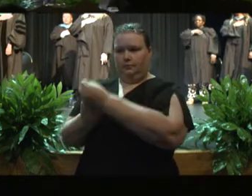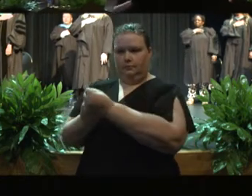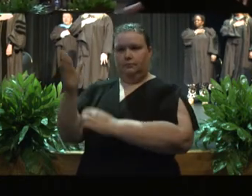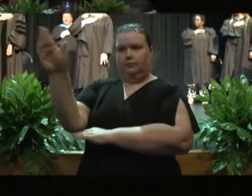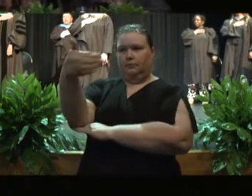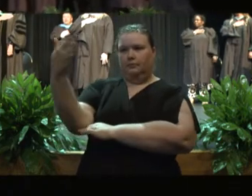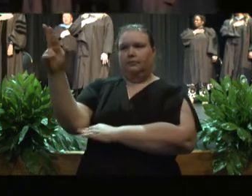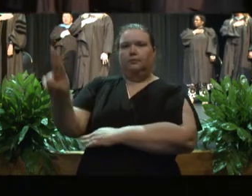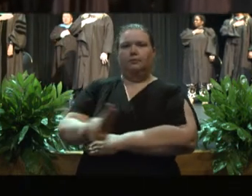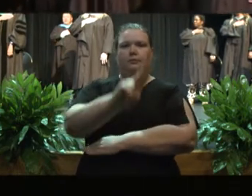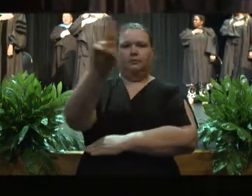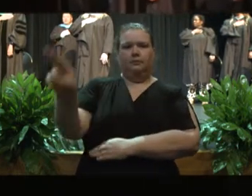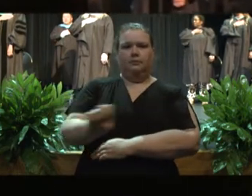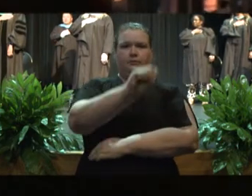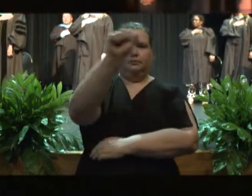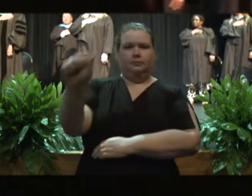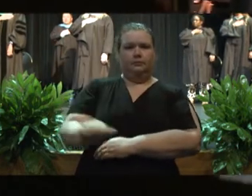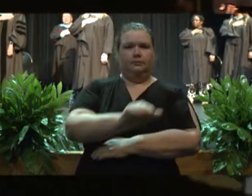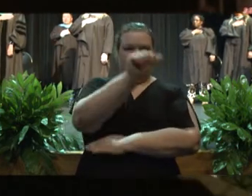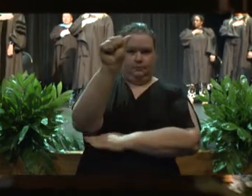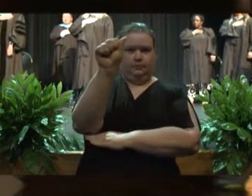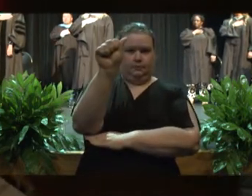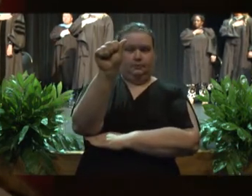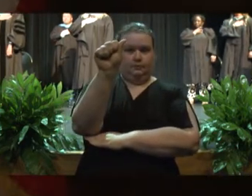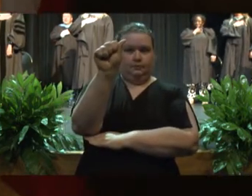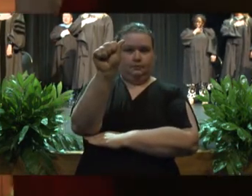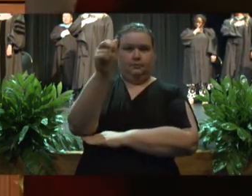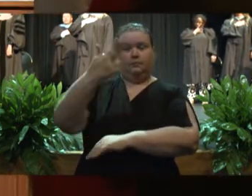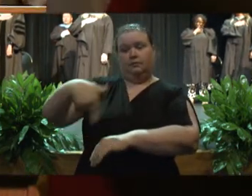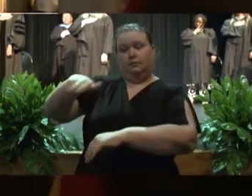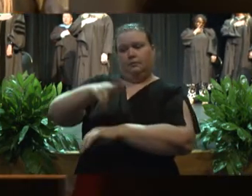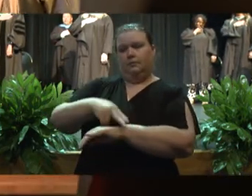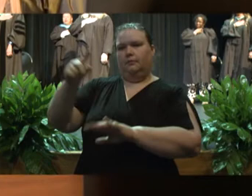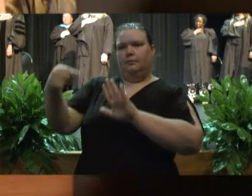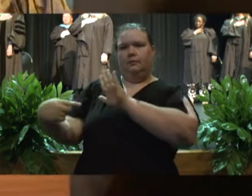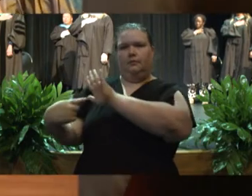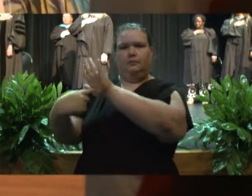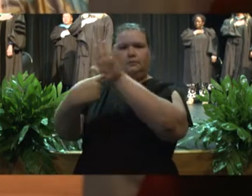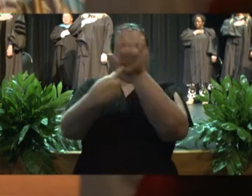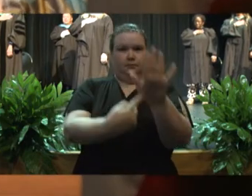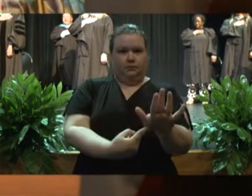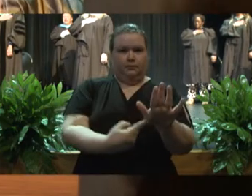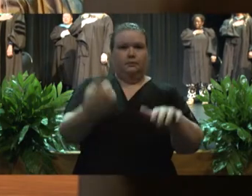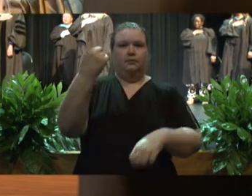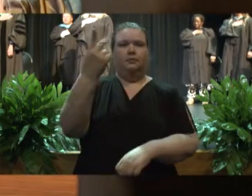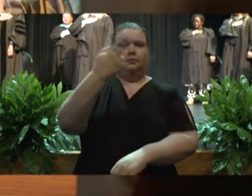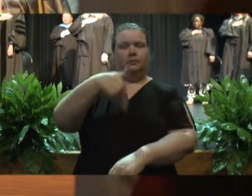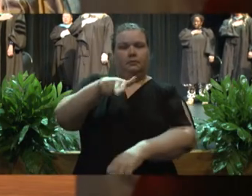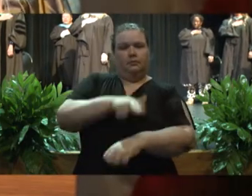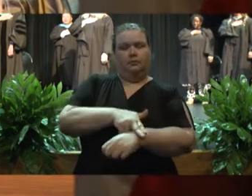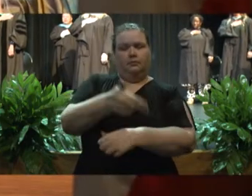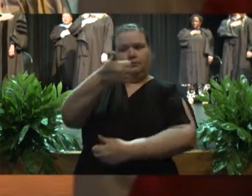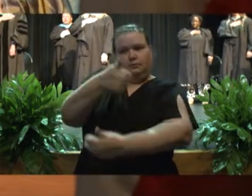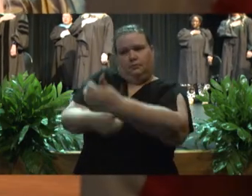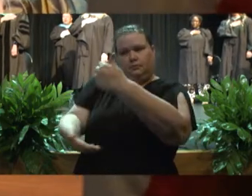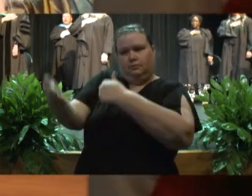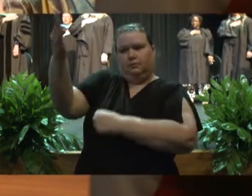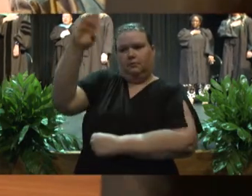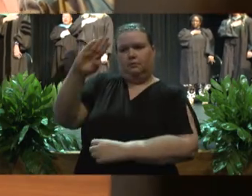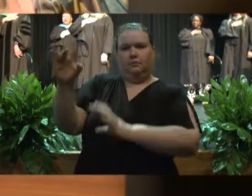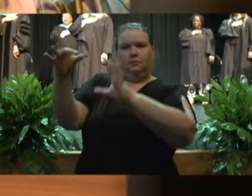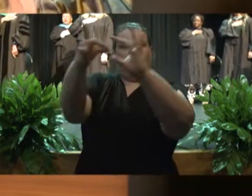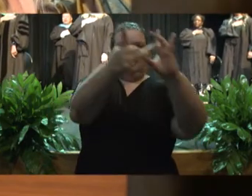I pledge allegiance to the flag of the United States of America and to the republic for which it stands,